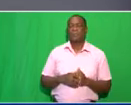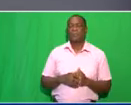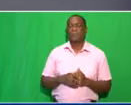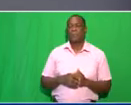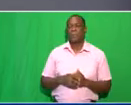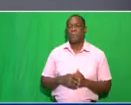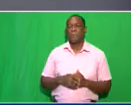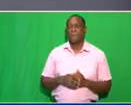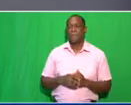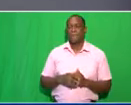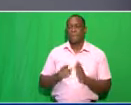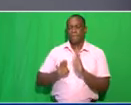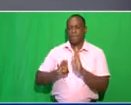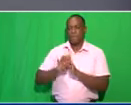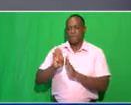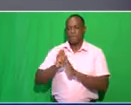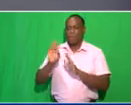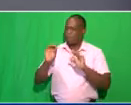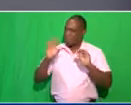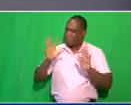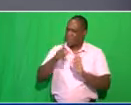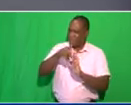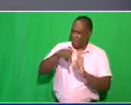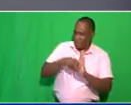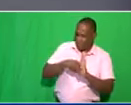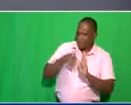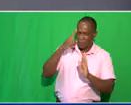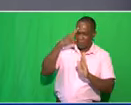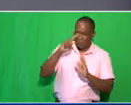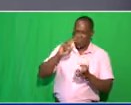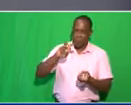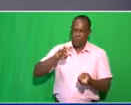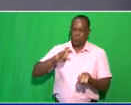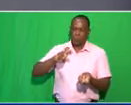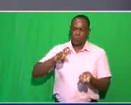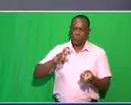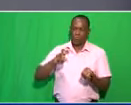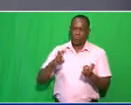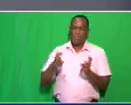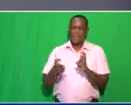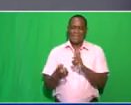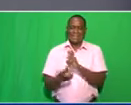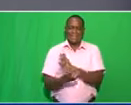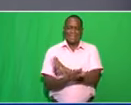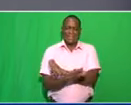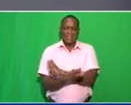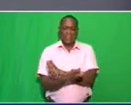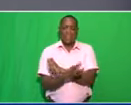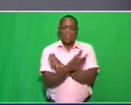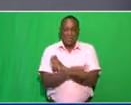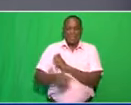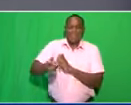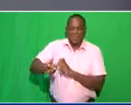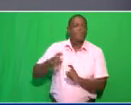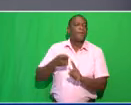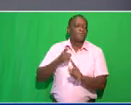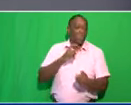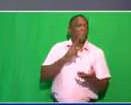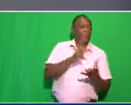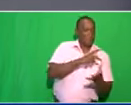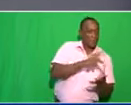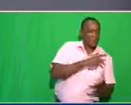develop a clear policy for the transition from primary to secondary school, and develop a